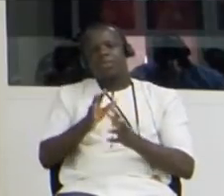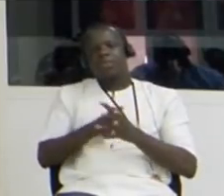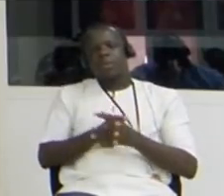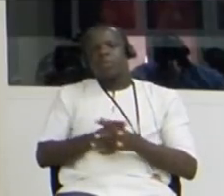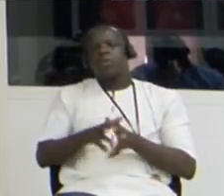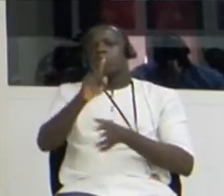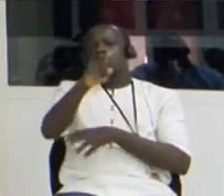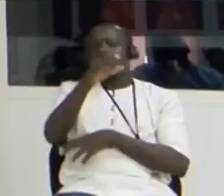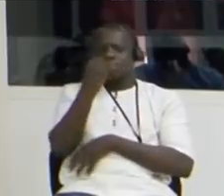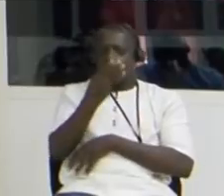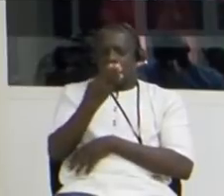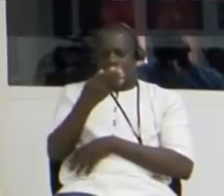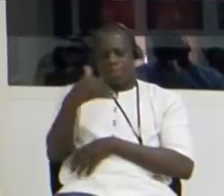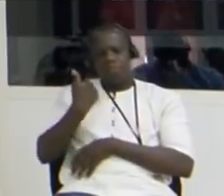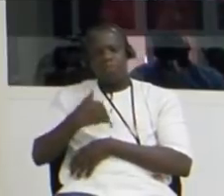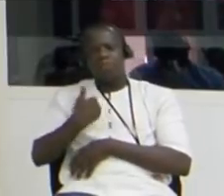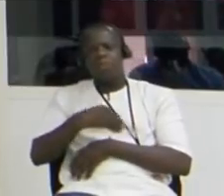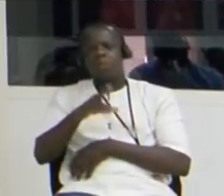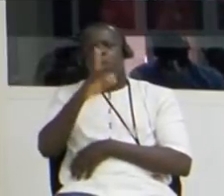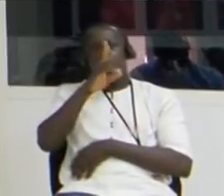that